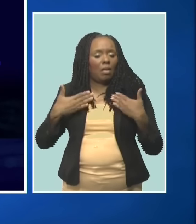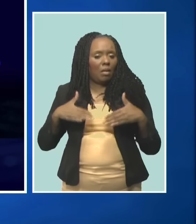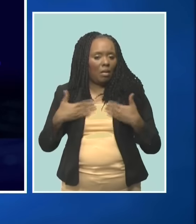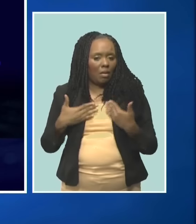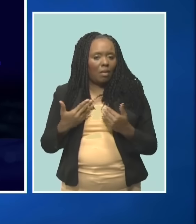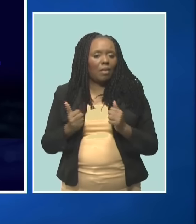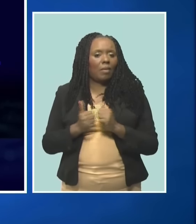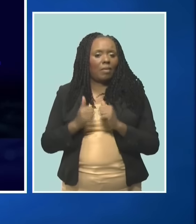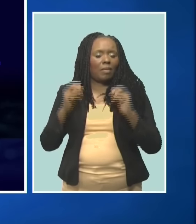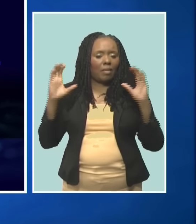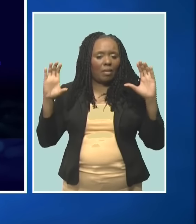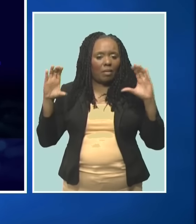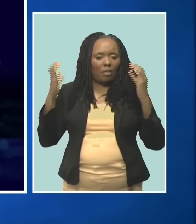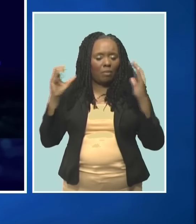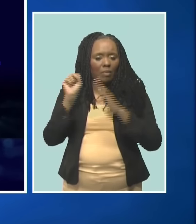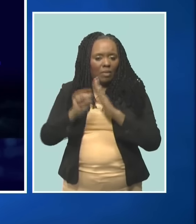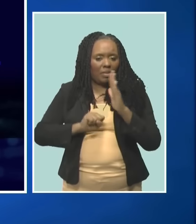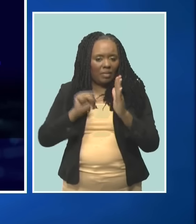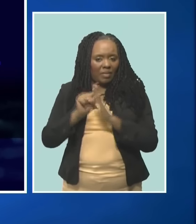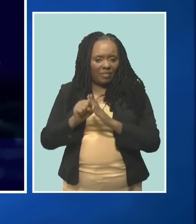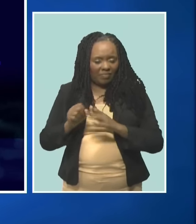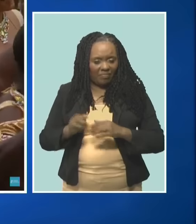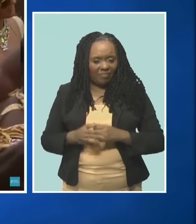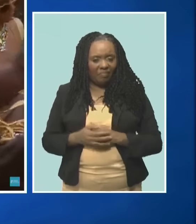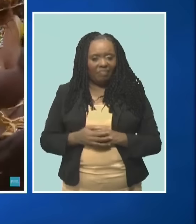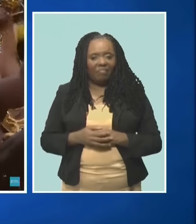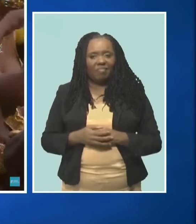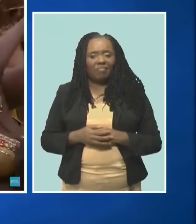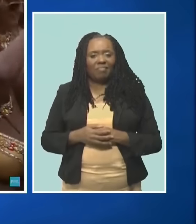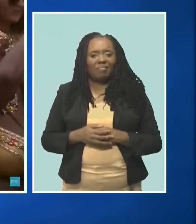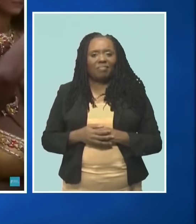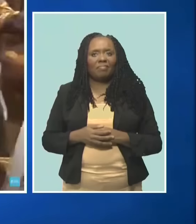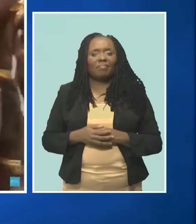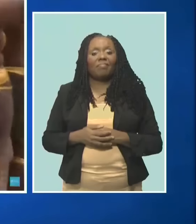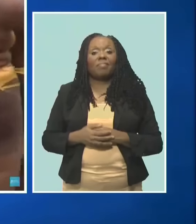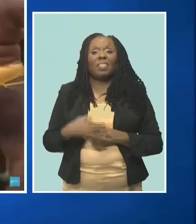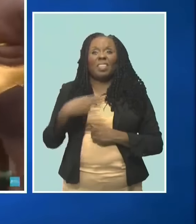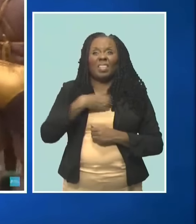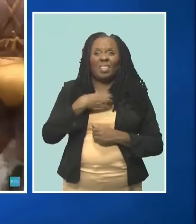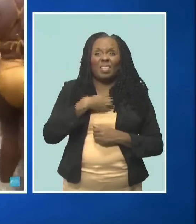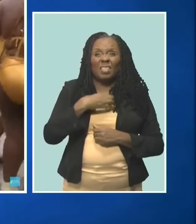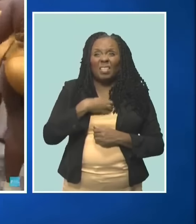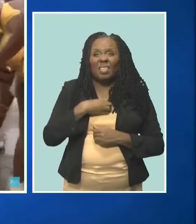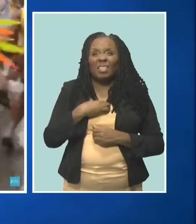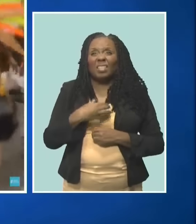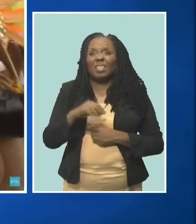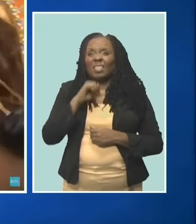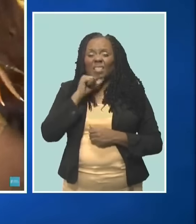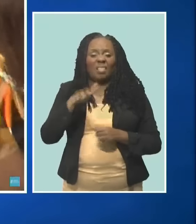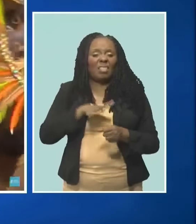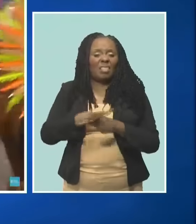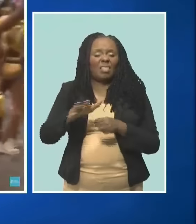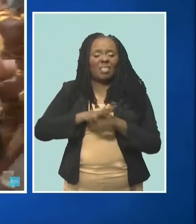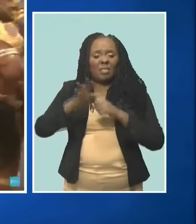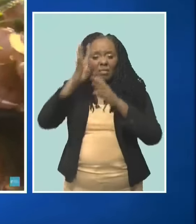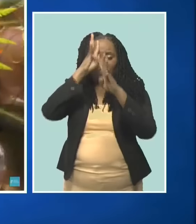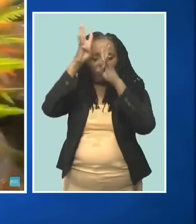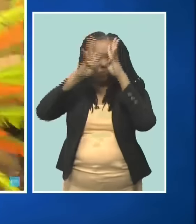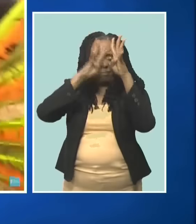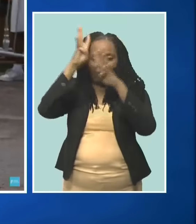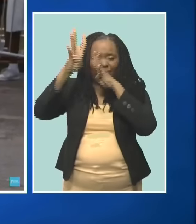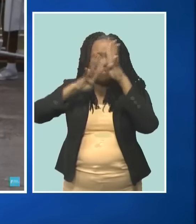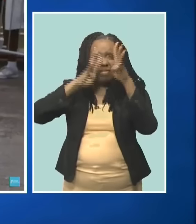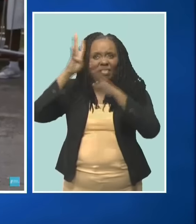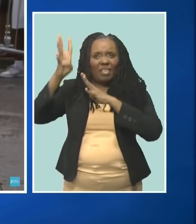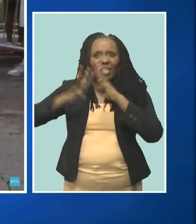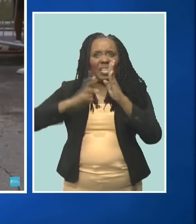the Cropover season. But Mr. Abed has complained about the lack of creativity in some areas. It has